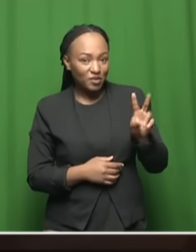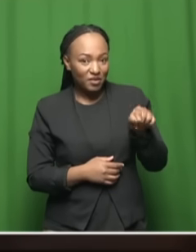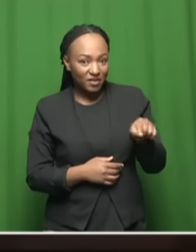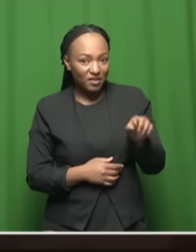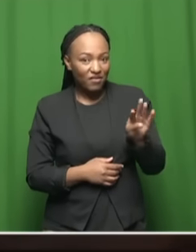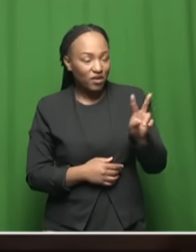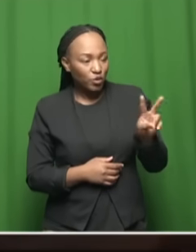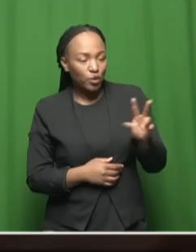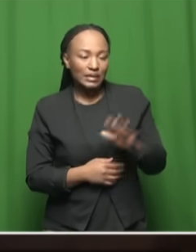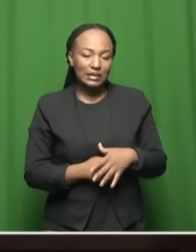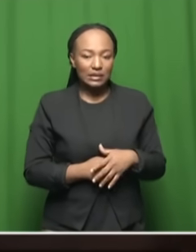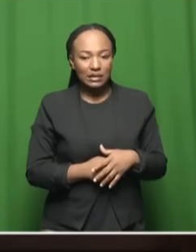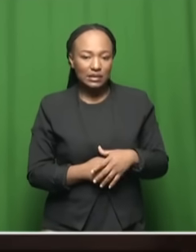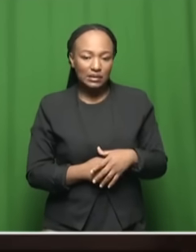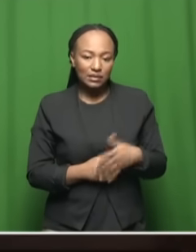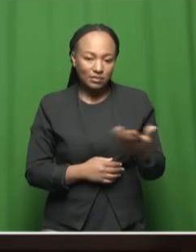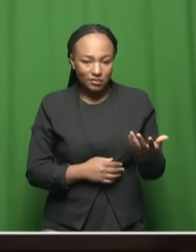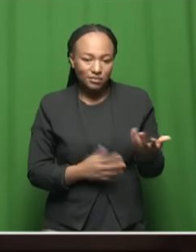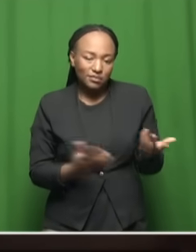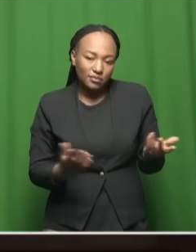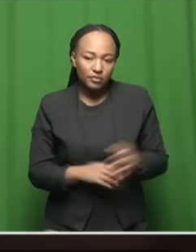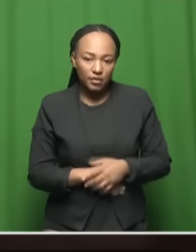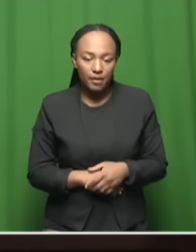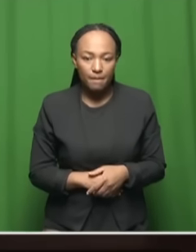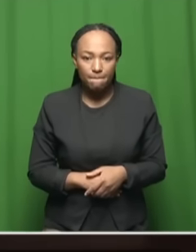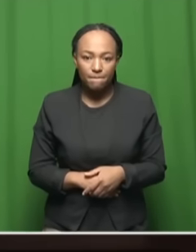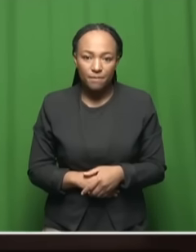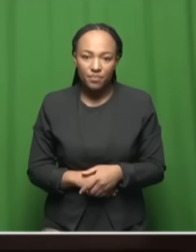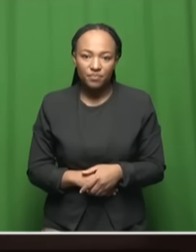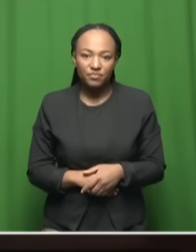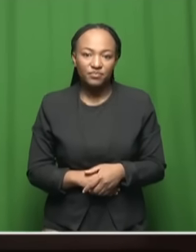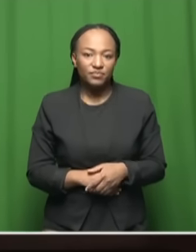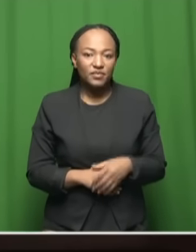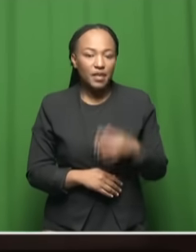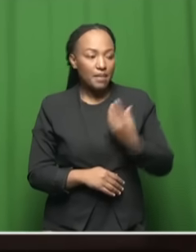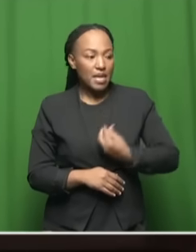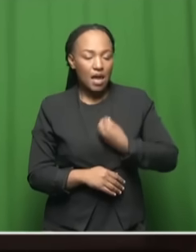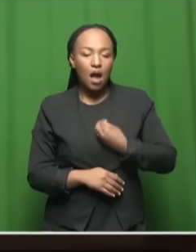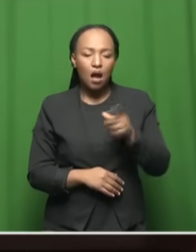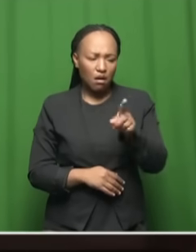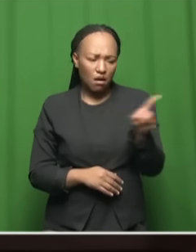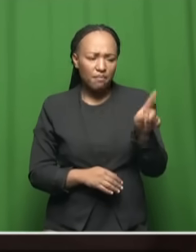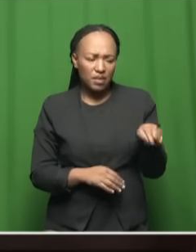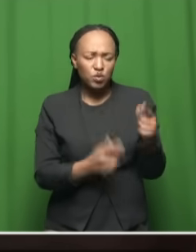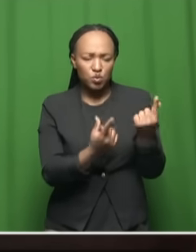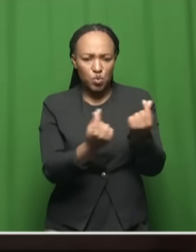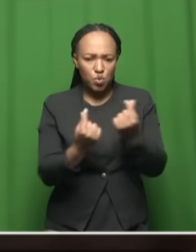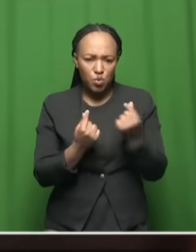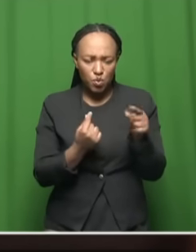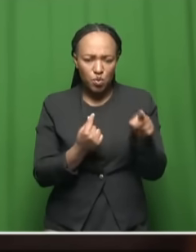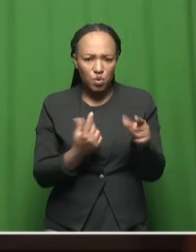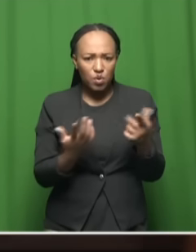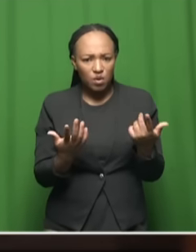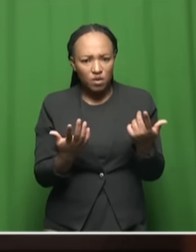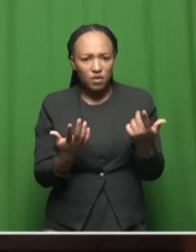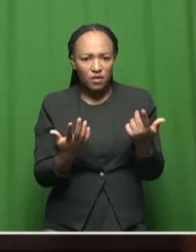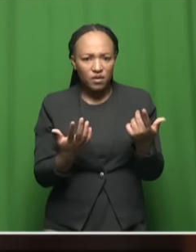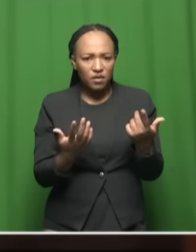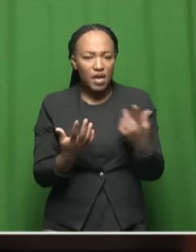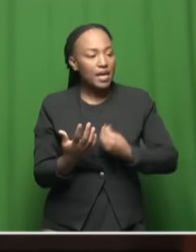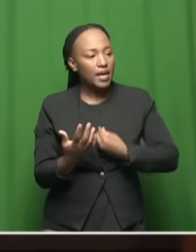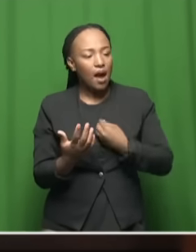been a few elections for me. So yeah. So yeah, and I think the youngsters should do it too. I mean, I think the